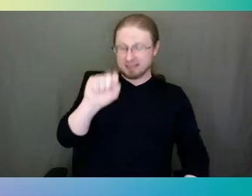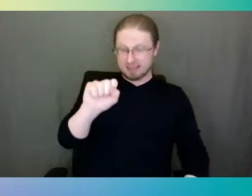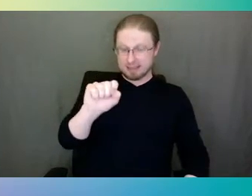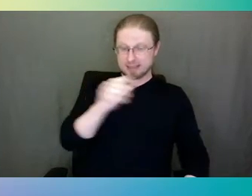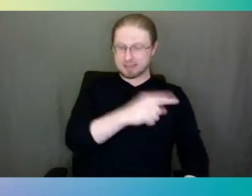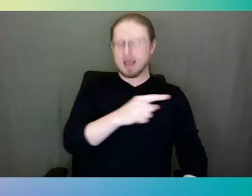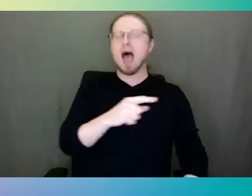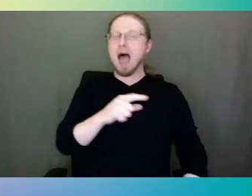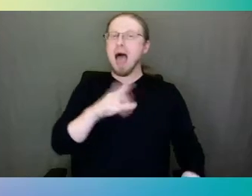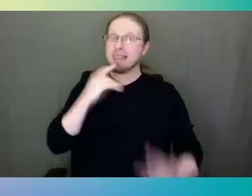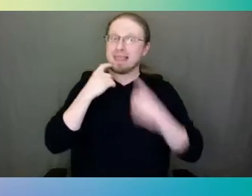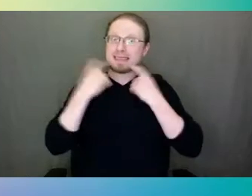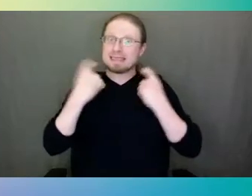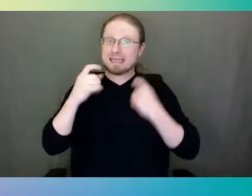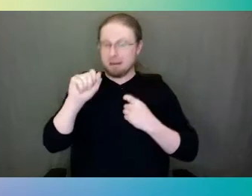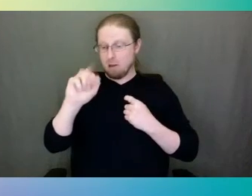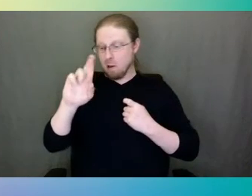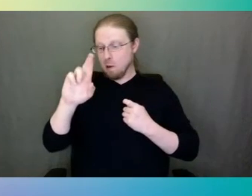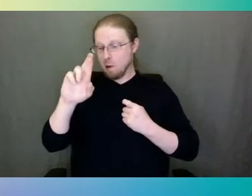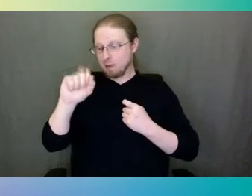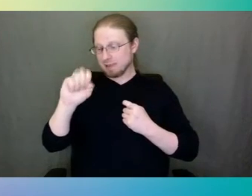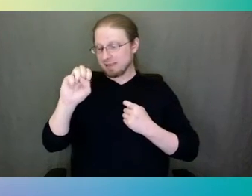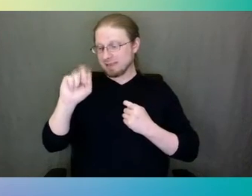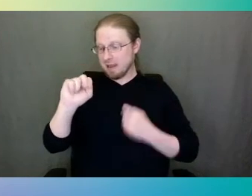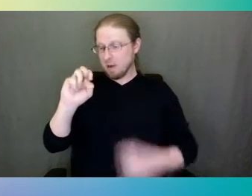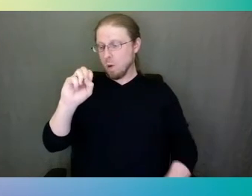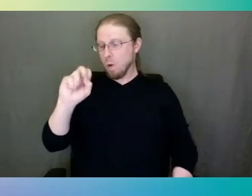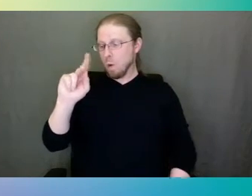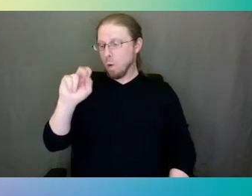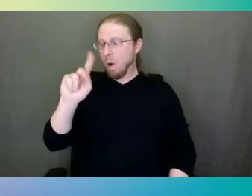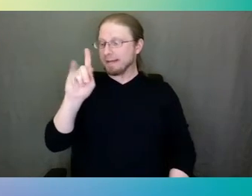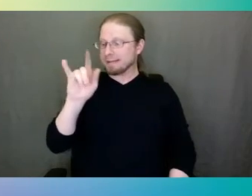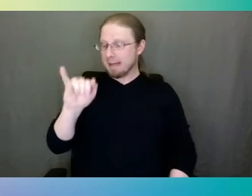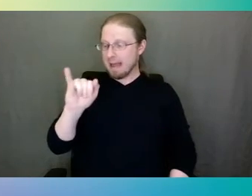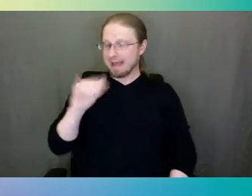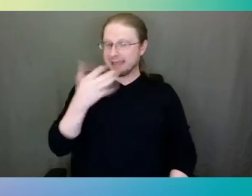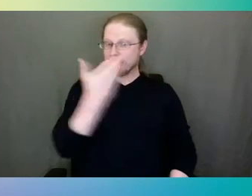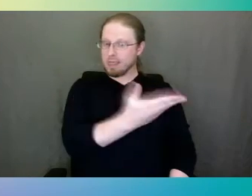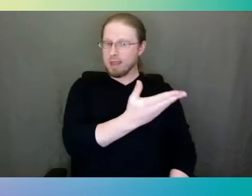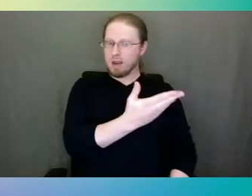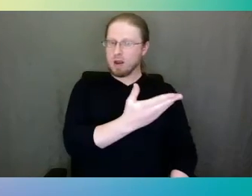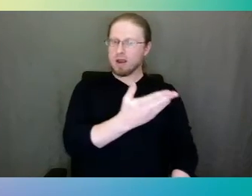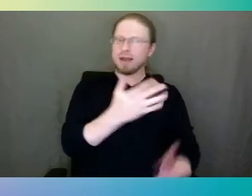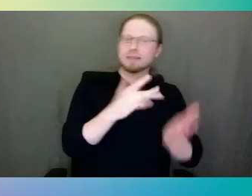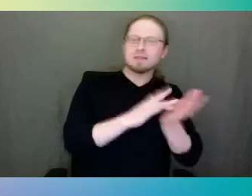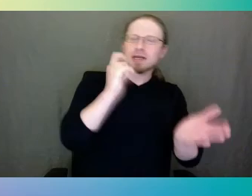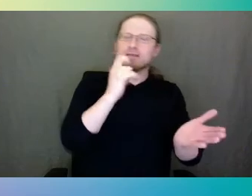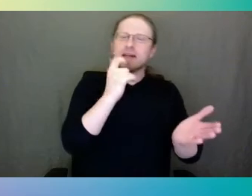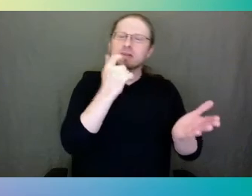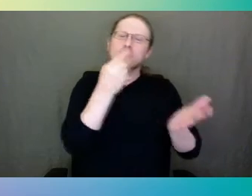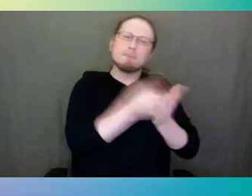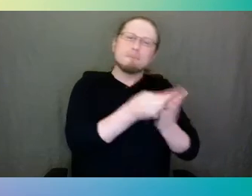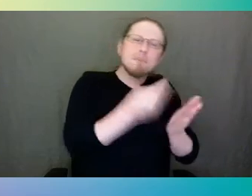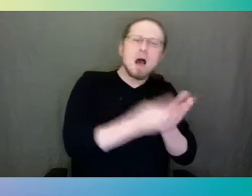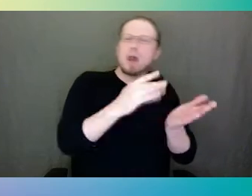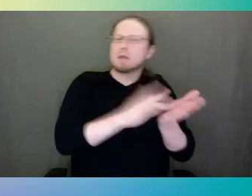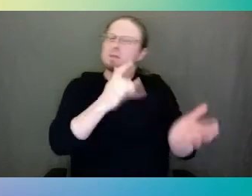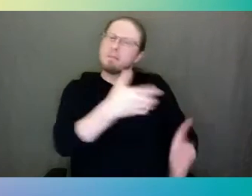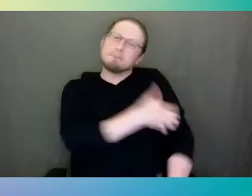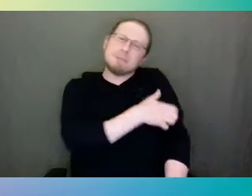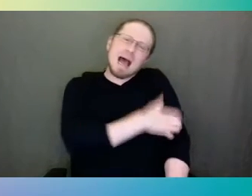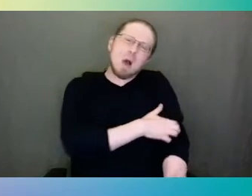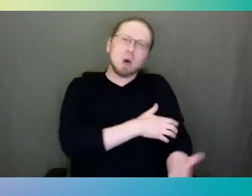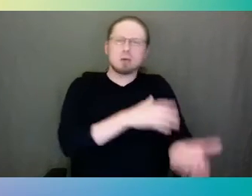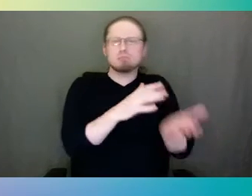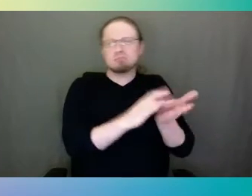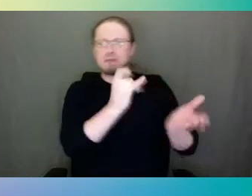on that list is power, money, unjust exploitation. So again, we see arsenokoitai grouped together